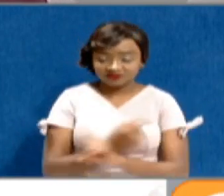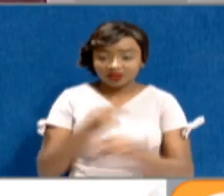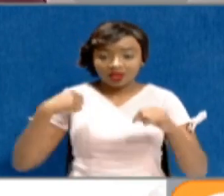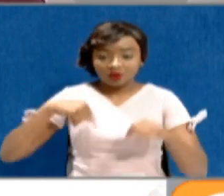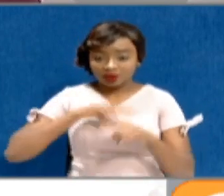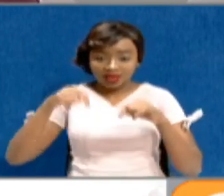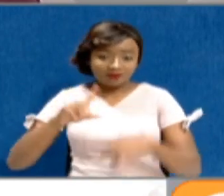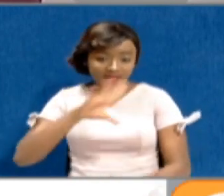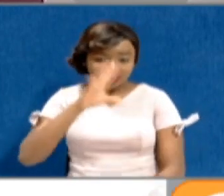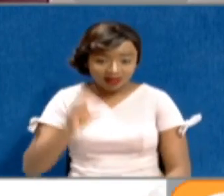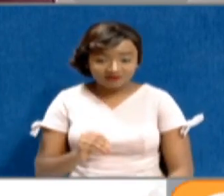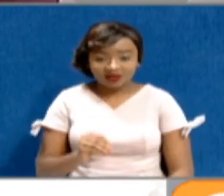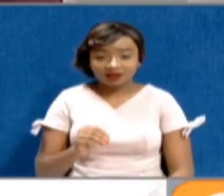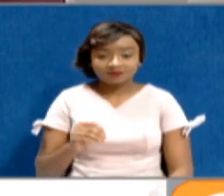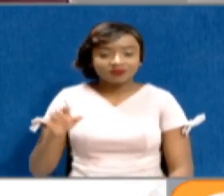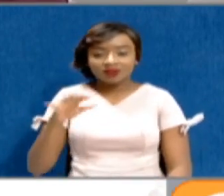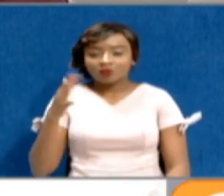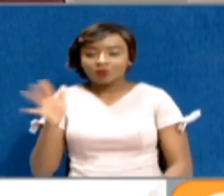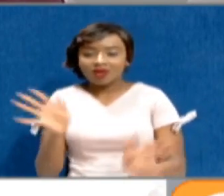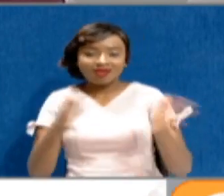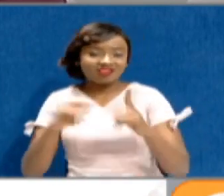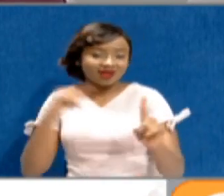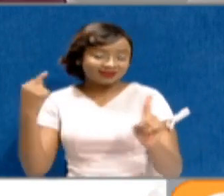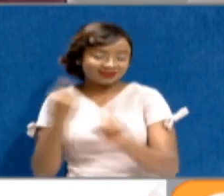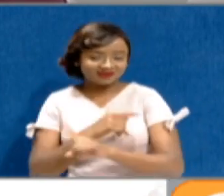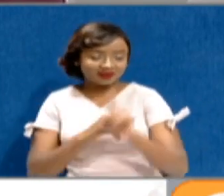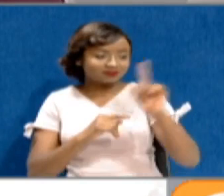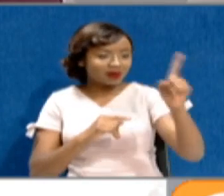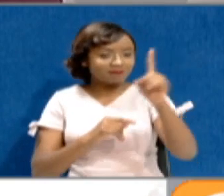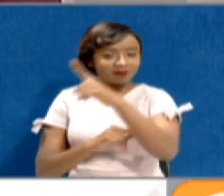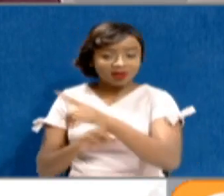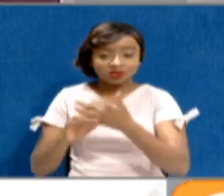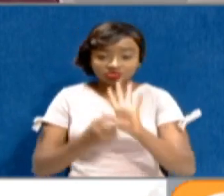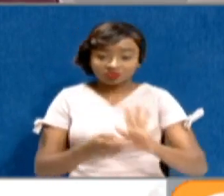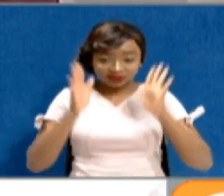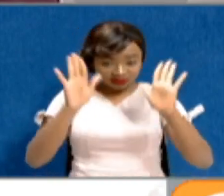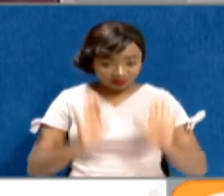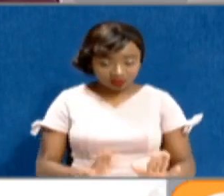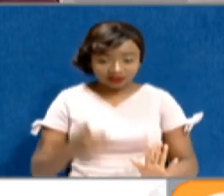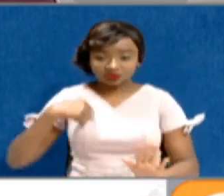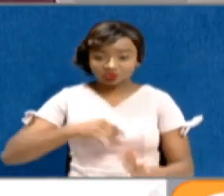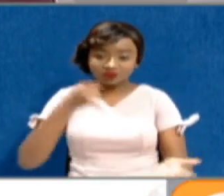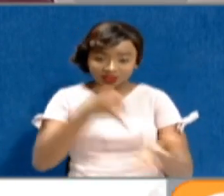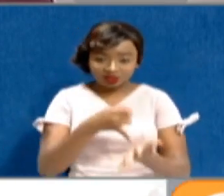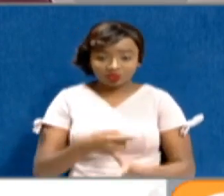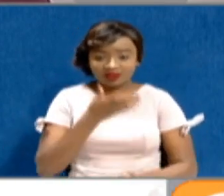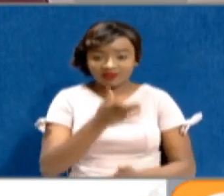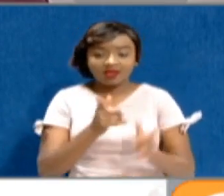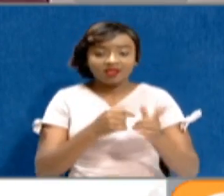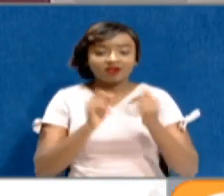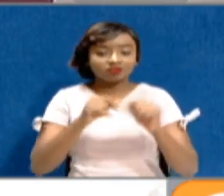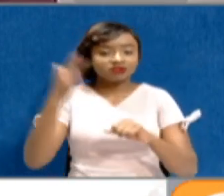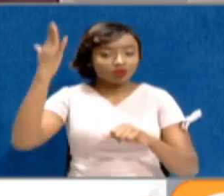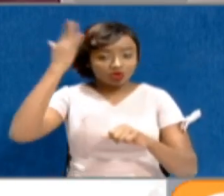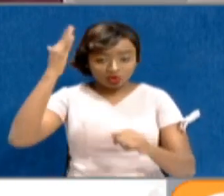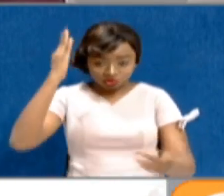in Africa, we're in mostly a tropical environment, and in the others. So it is important that we take part in it so that we find out whether it really does